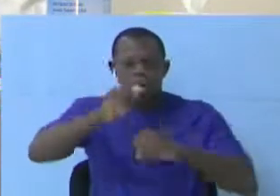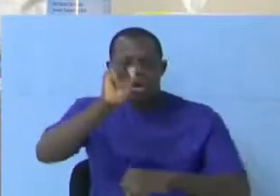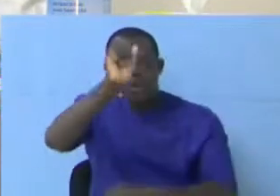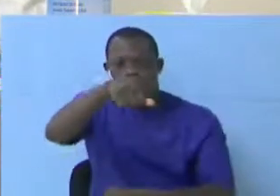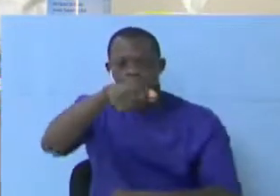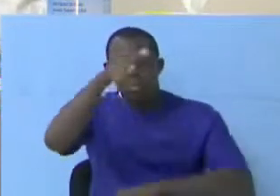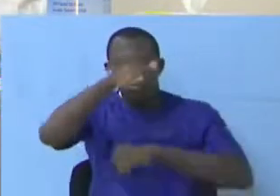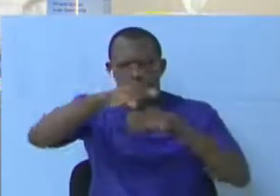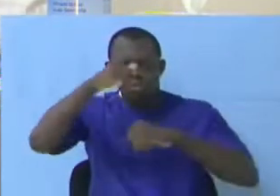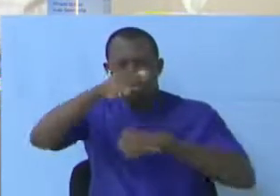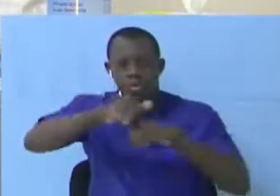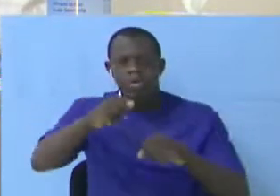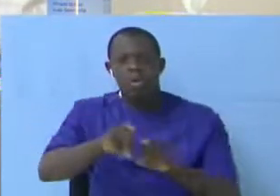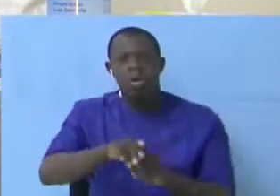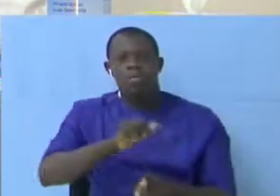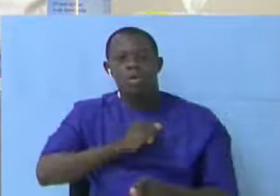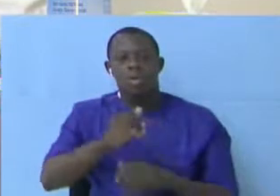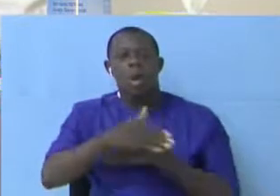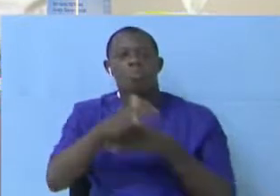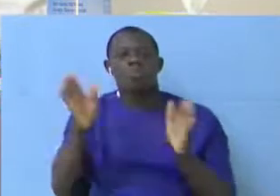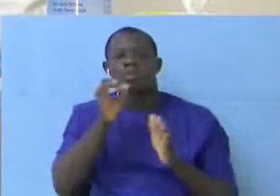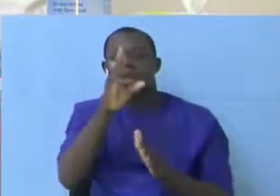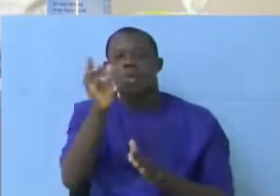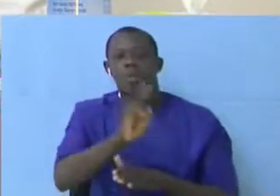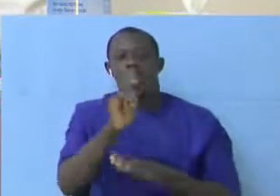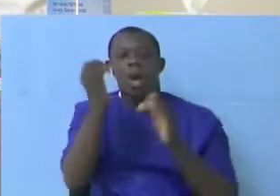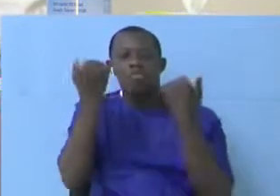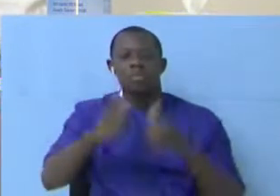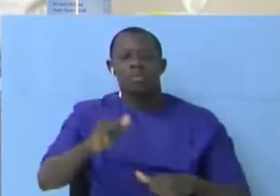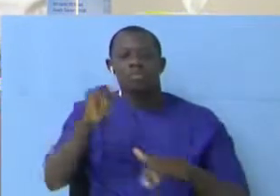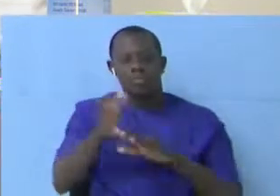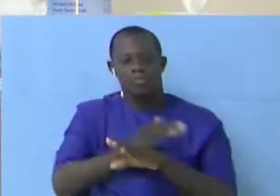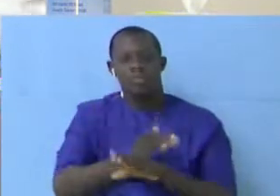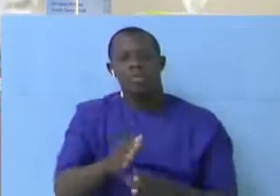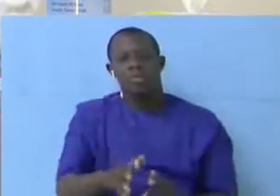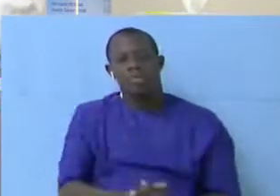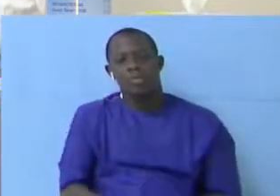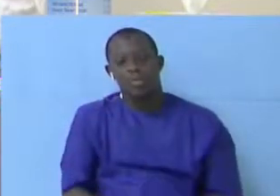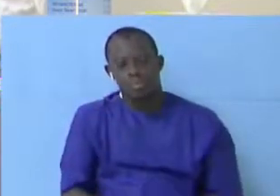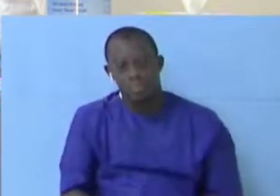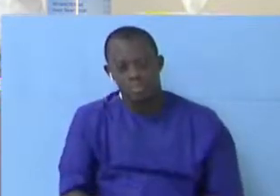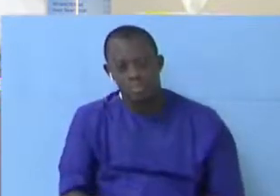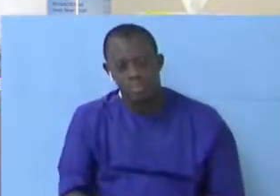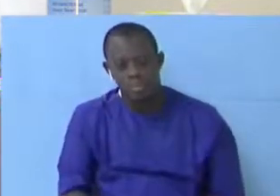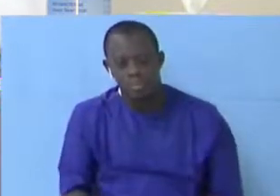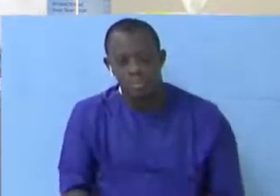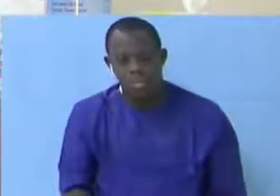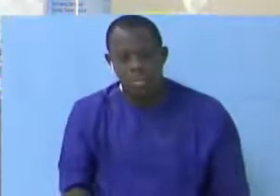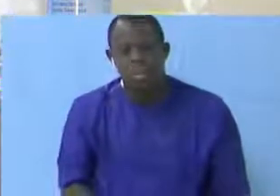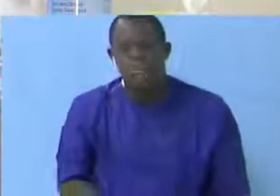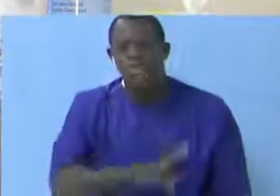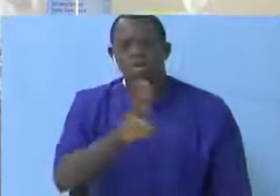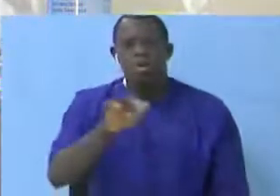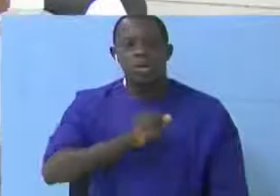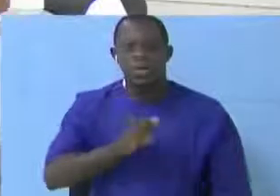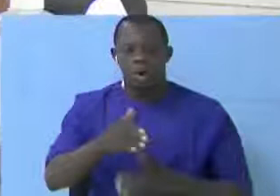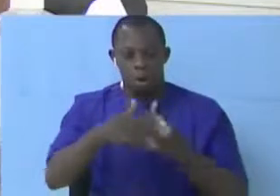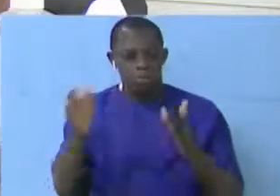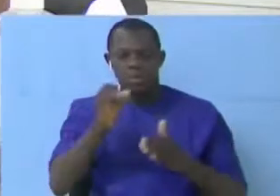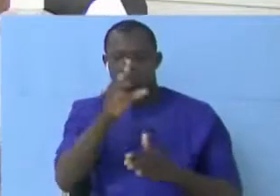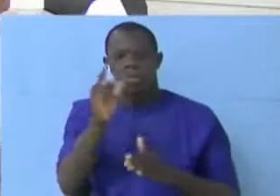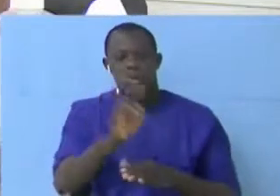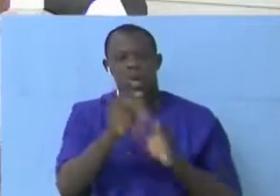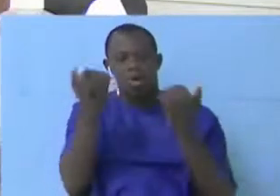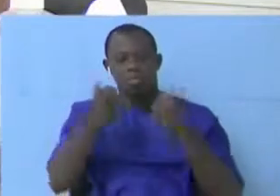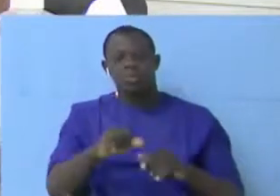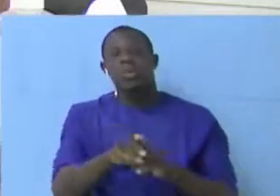tajire nde ya men kala. he confessed, isn't it? Ya sondi. Libaro ye men No, he kala. didn't confess. He told us who killed the man. afonye le jumale That is, ke onye